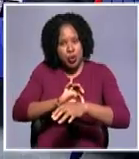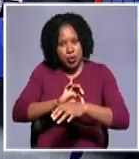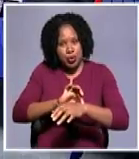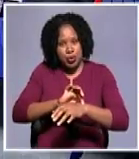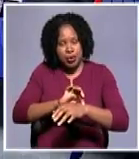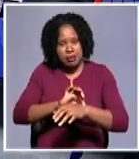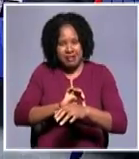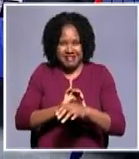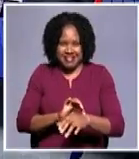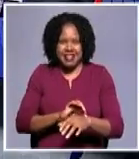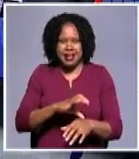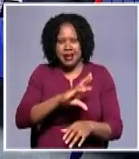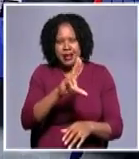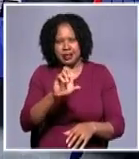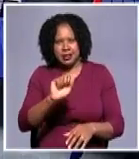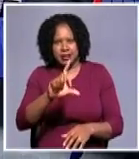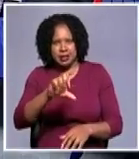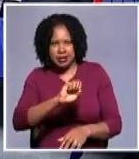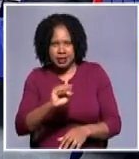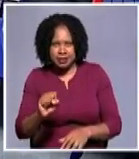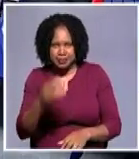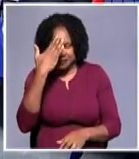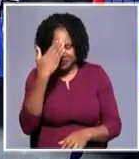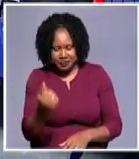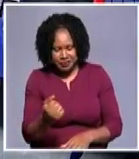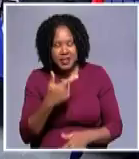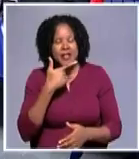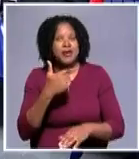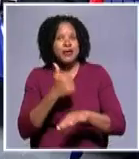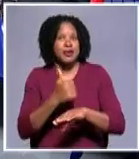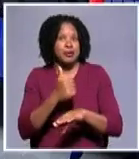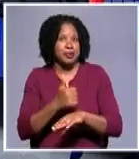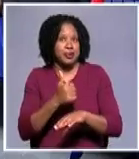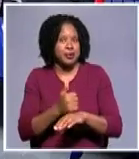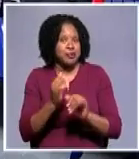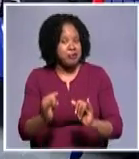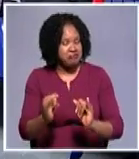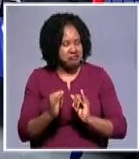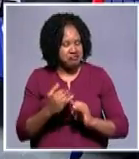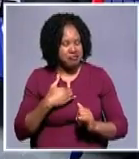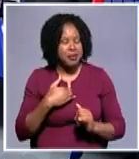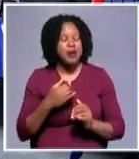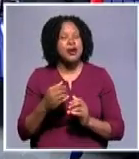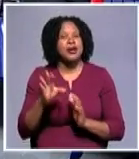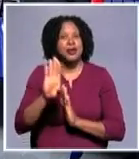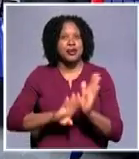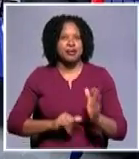Dr. Charles, and thank you so much for making the time to join us. Good evening, and thank you for the opportunity to invite me, you know, to your